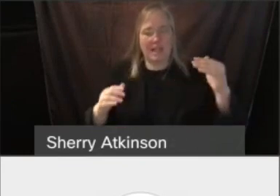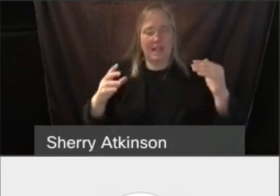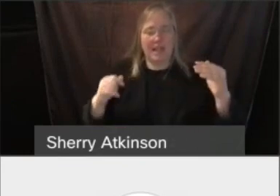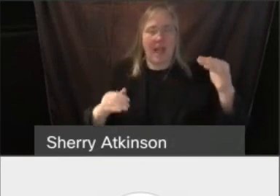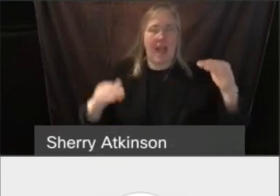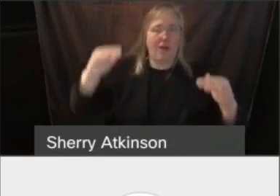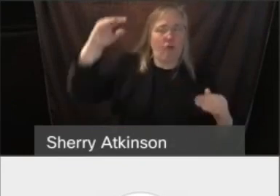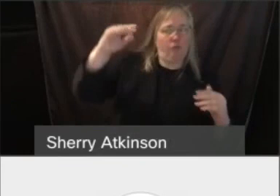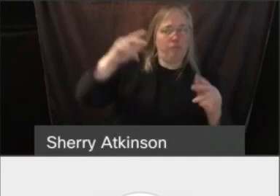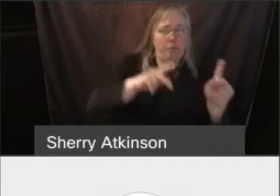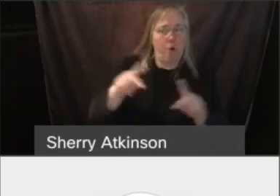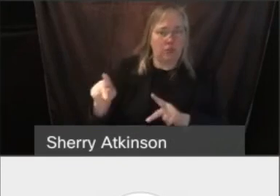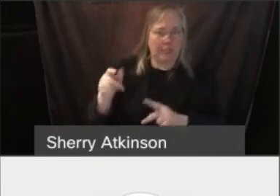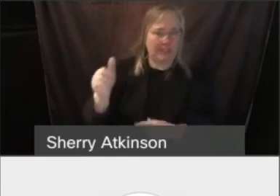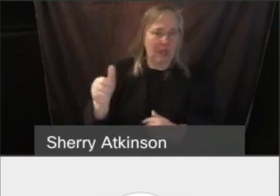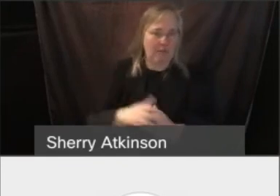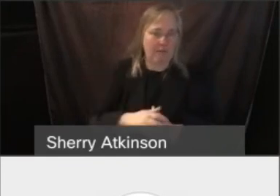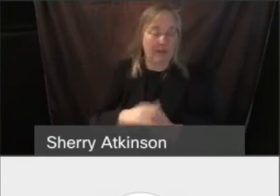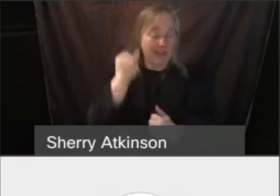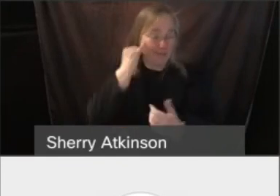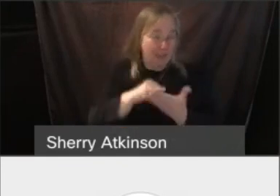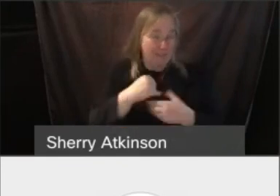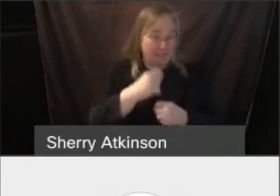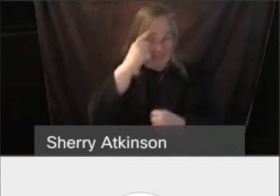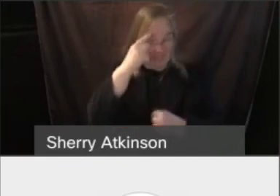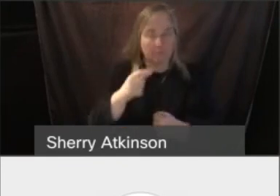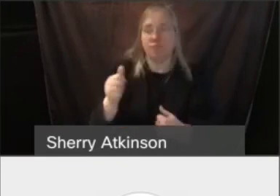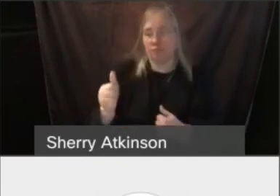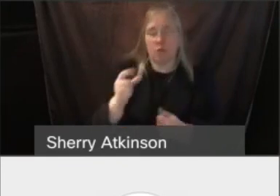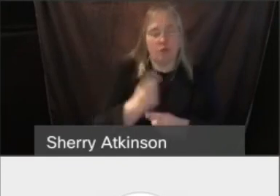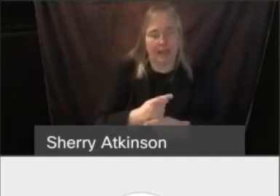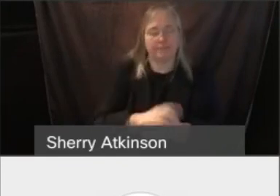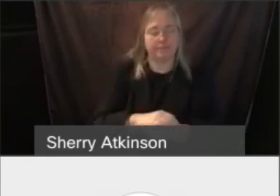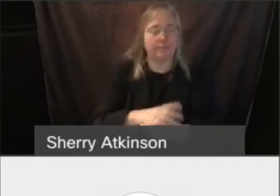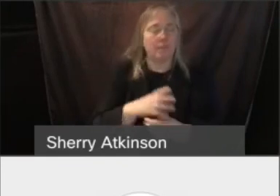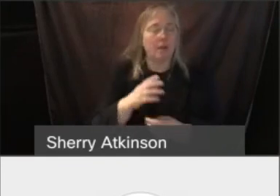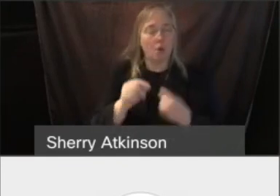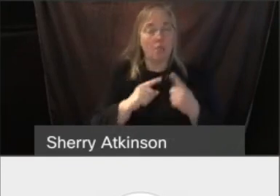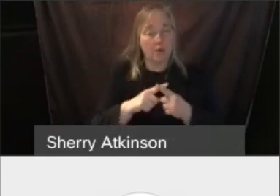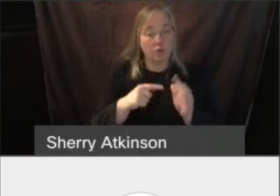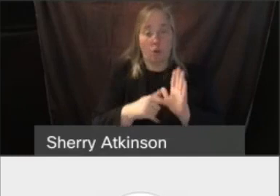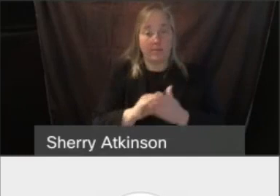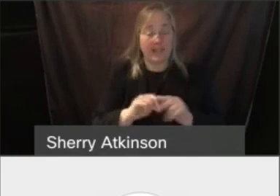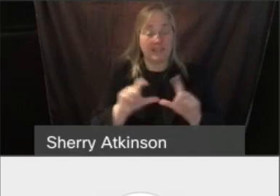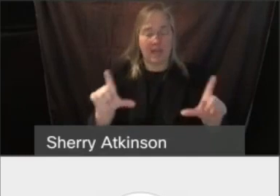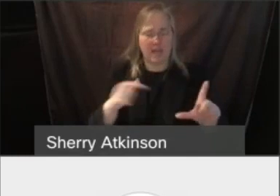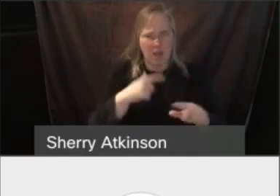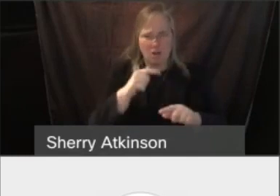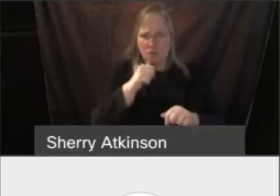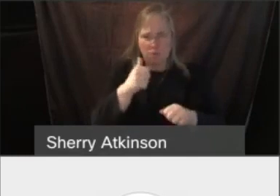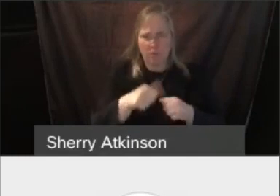itself, if that makes sense. Right. And so when you showed that slide that said, and I don't remember the exact numbers,